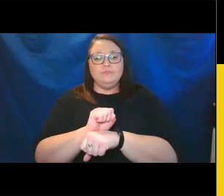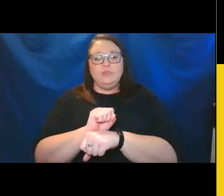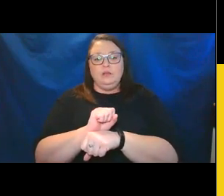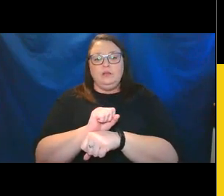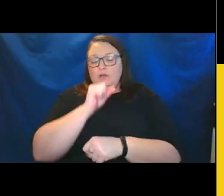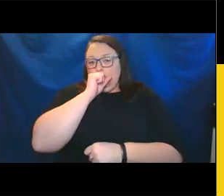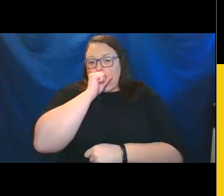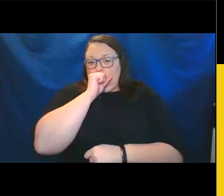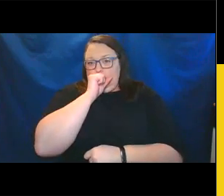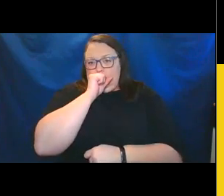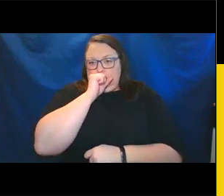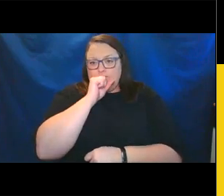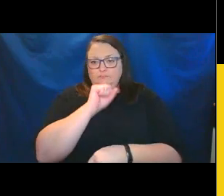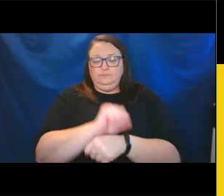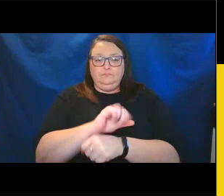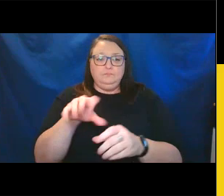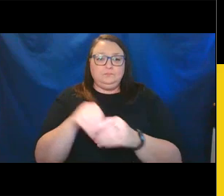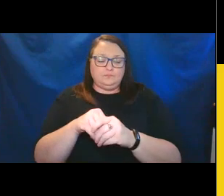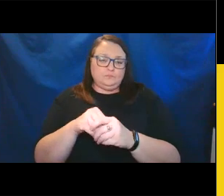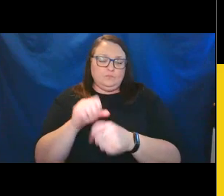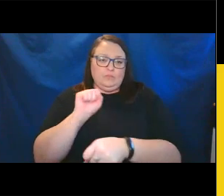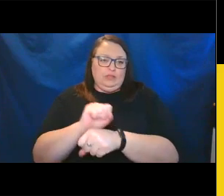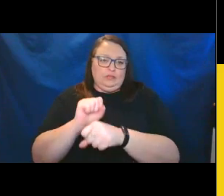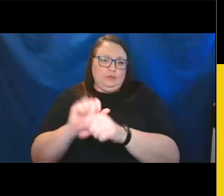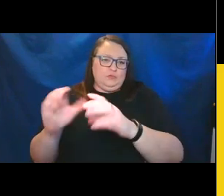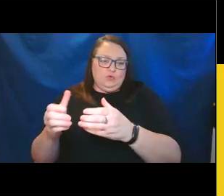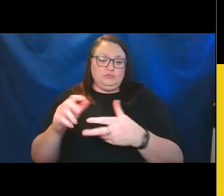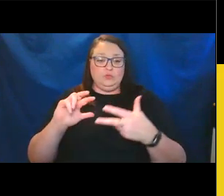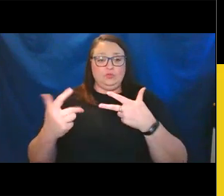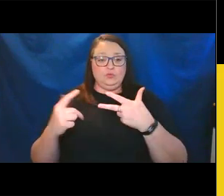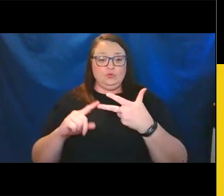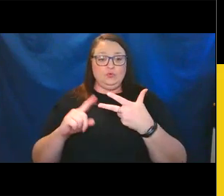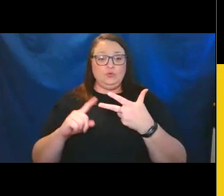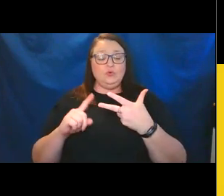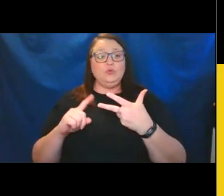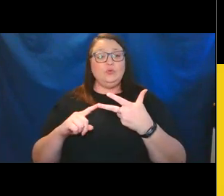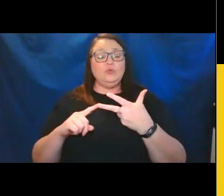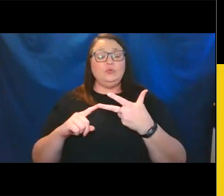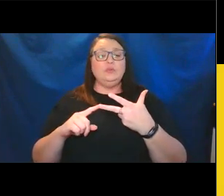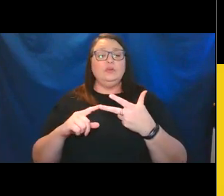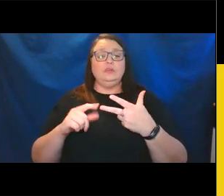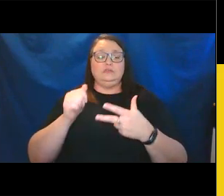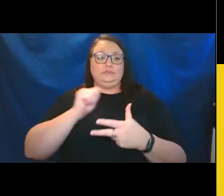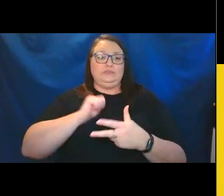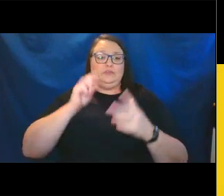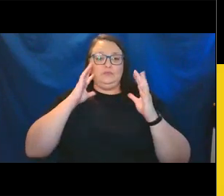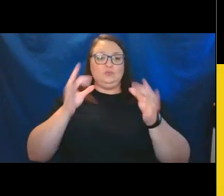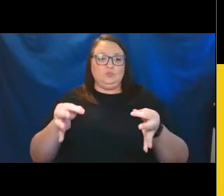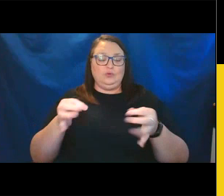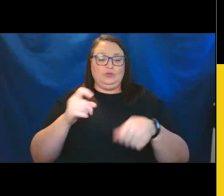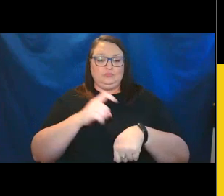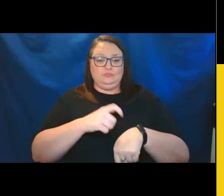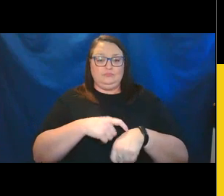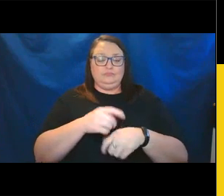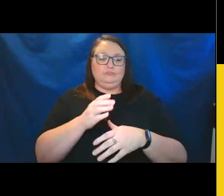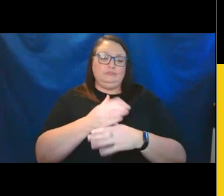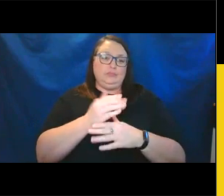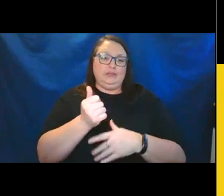work within labor. The third era of Indian education is the self-determination period, which is the